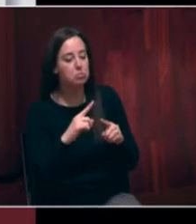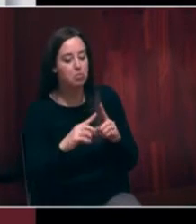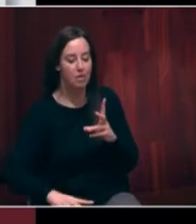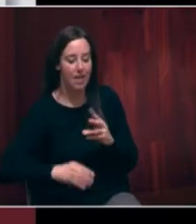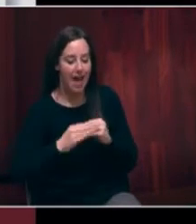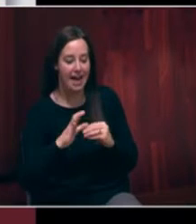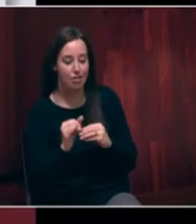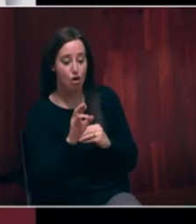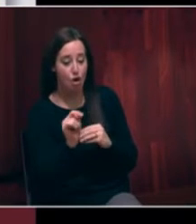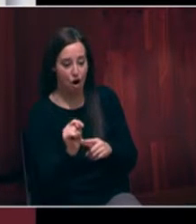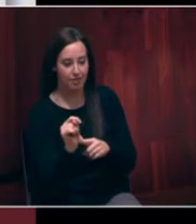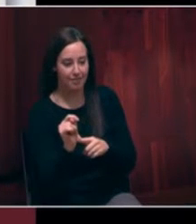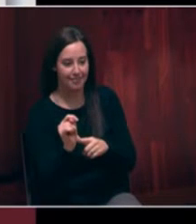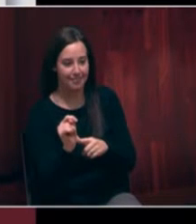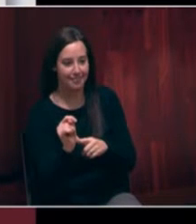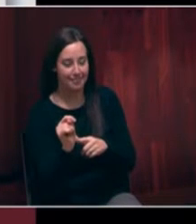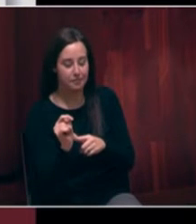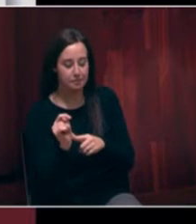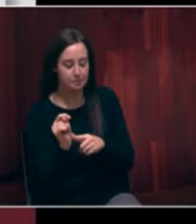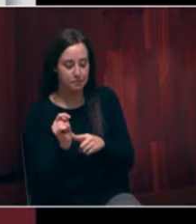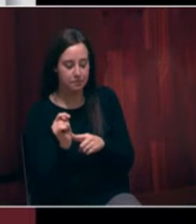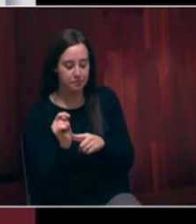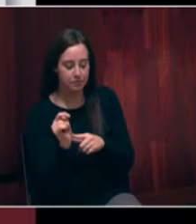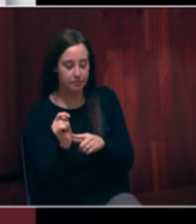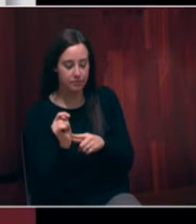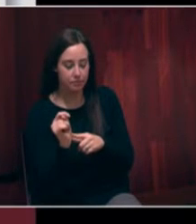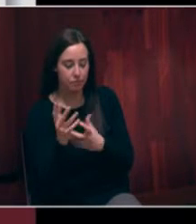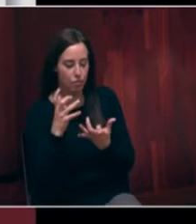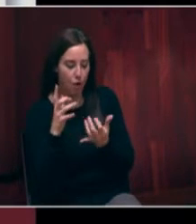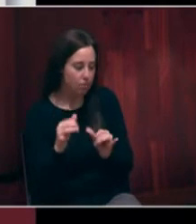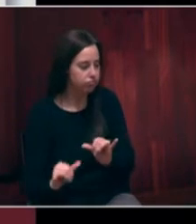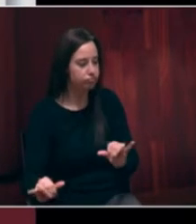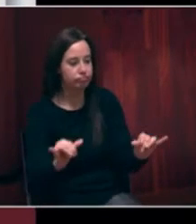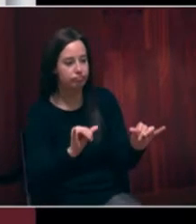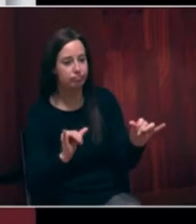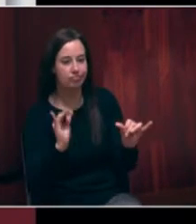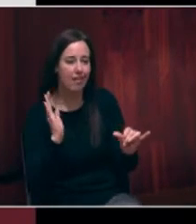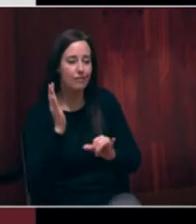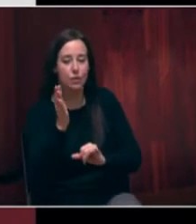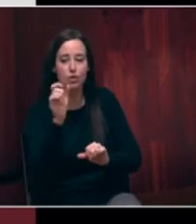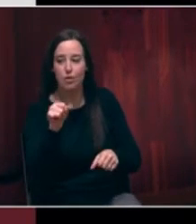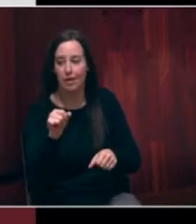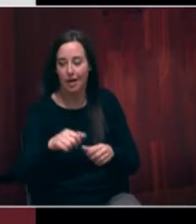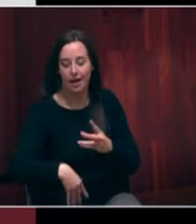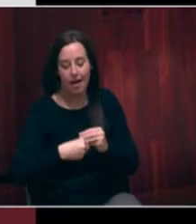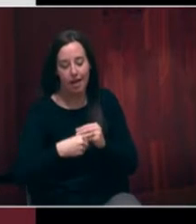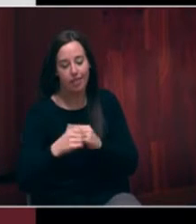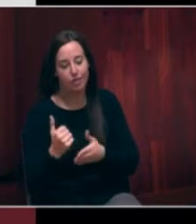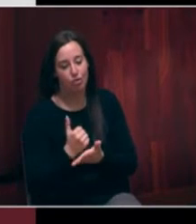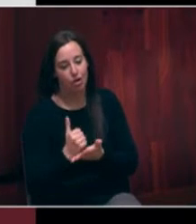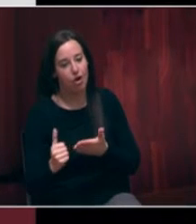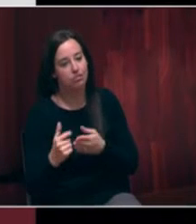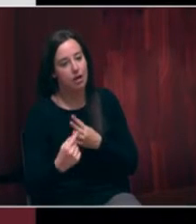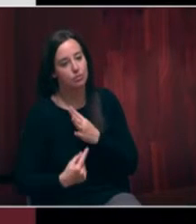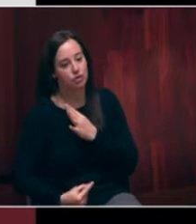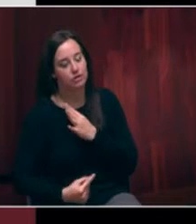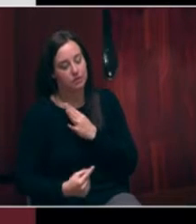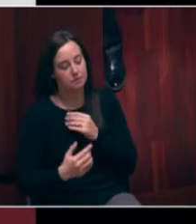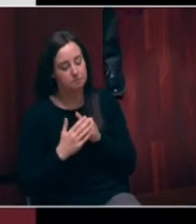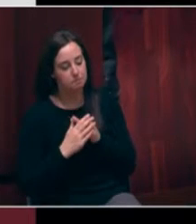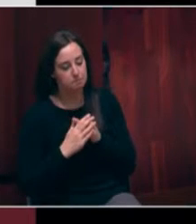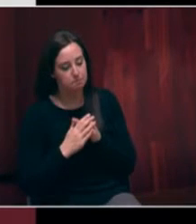all know this is where we're going. It's all consistent. And then down the road, when we enable the credit card option, it's the same way for you. So here you'll see